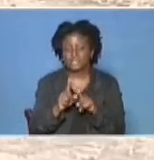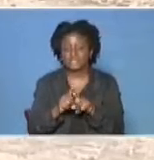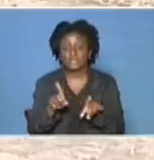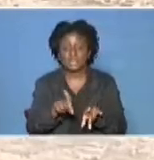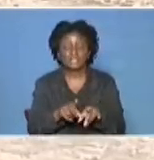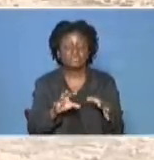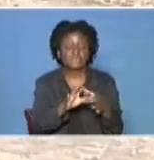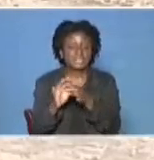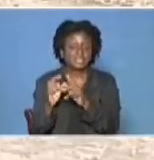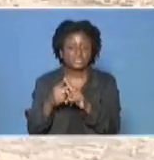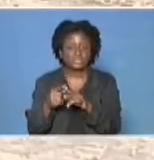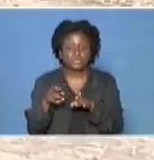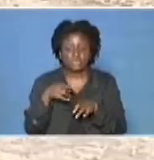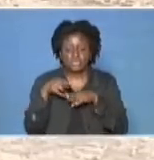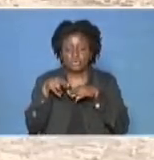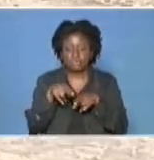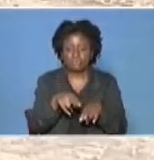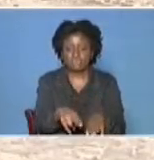to the ramp for boaters